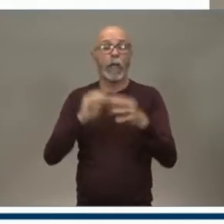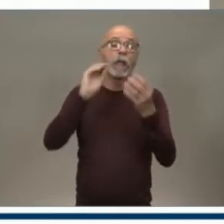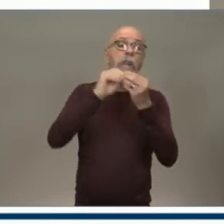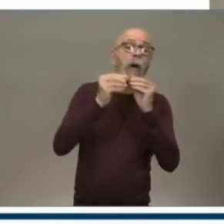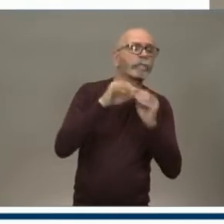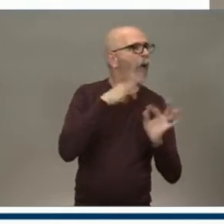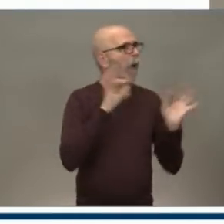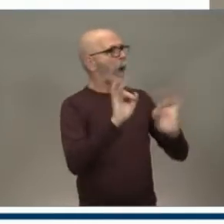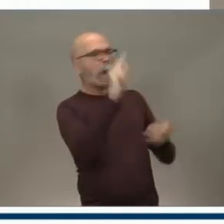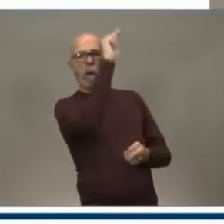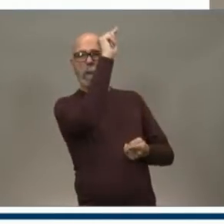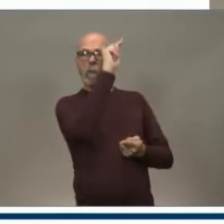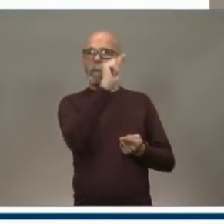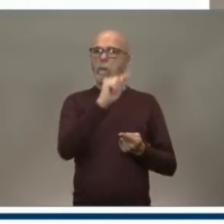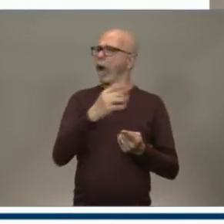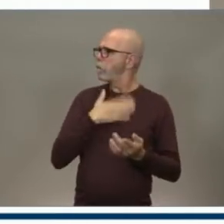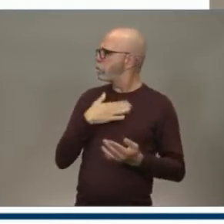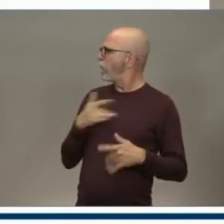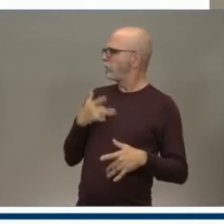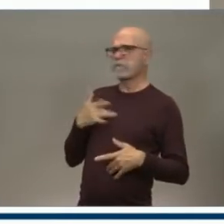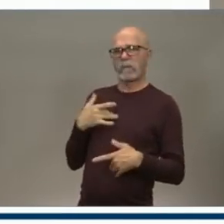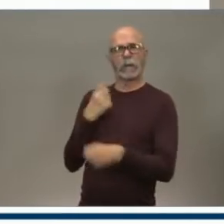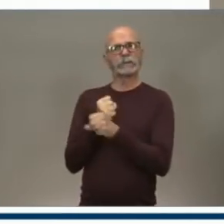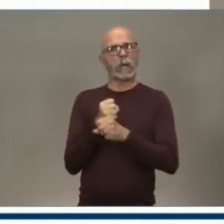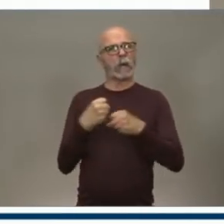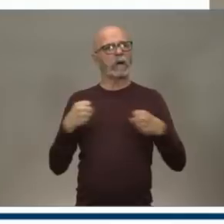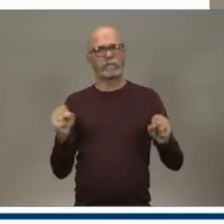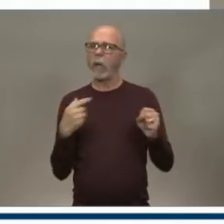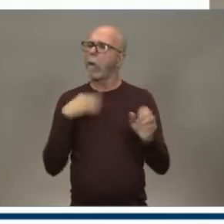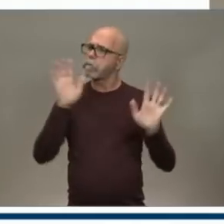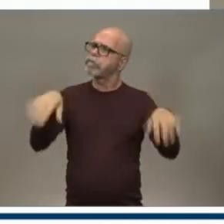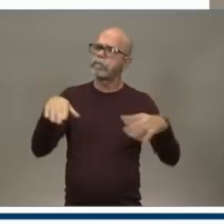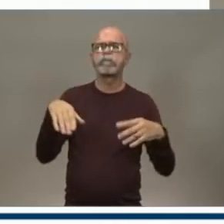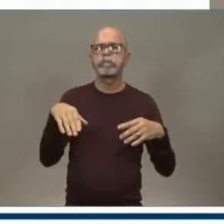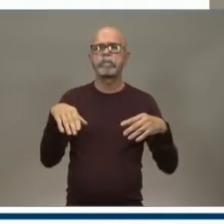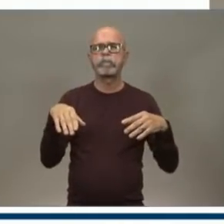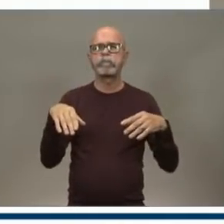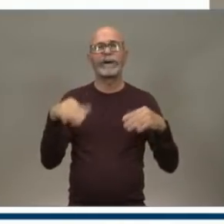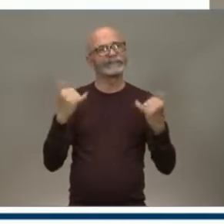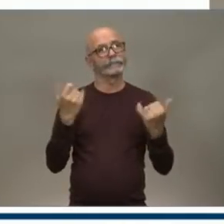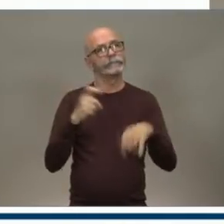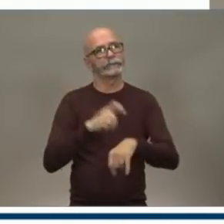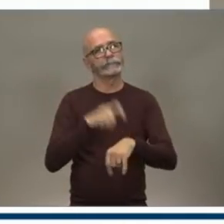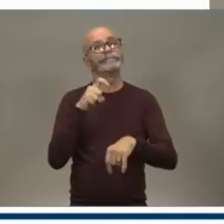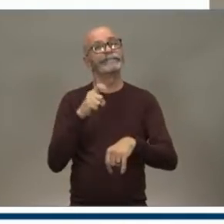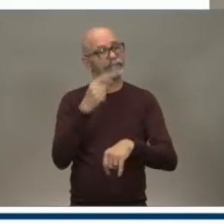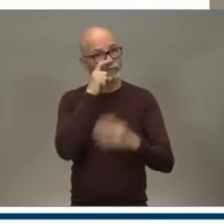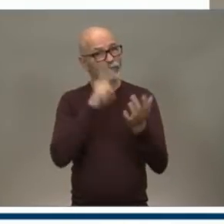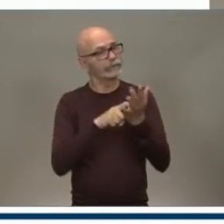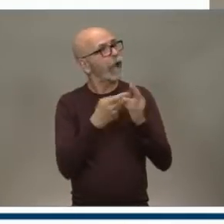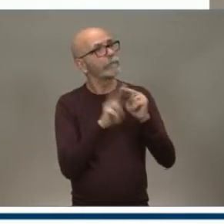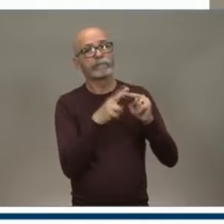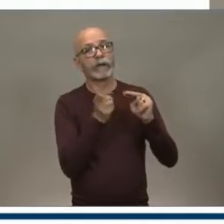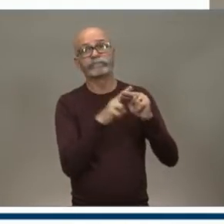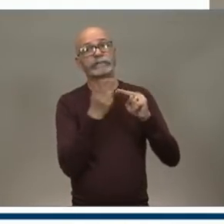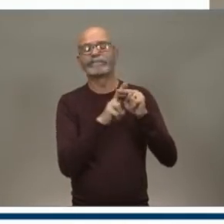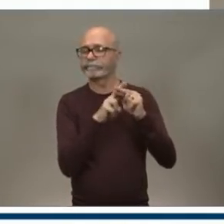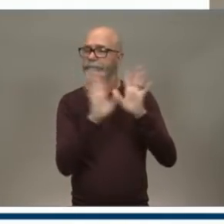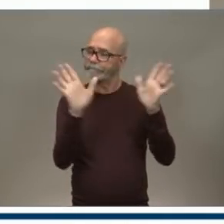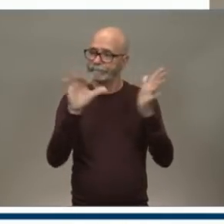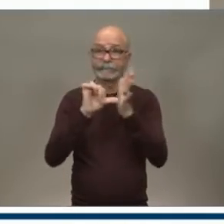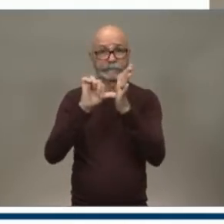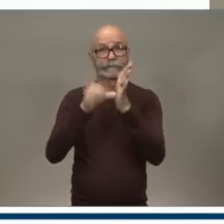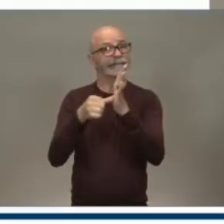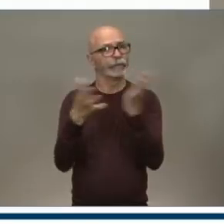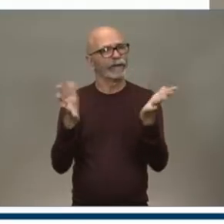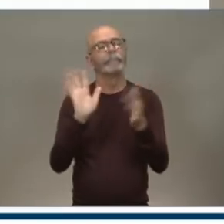game. It's now we need to pay close attention to our social activities and our social connects. If you